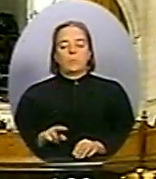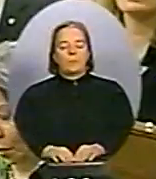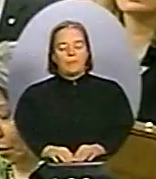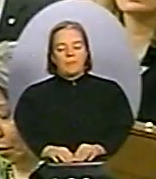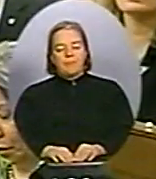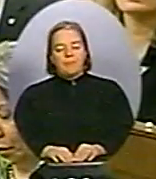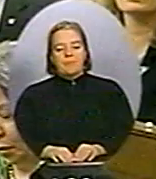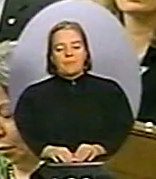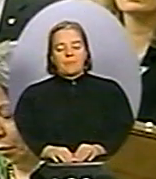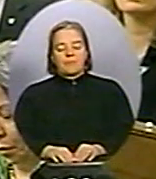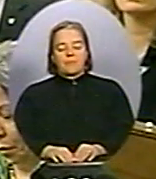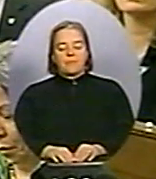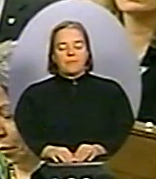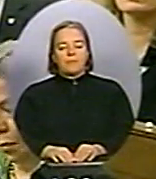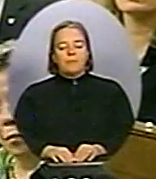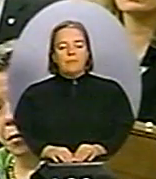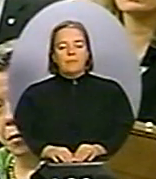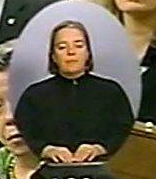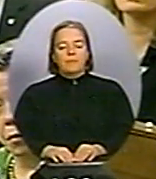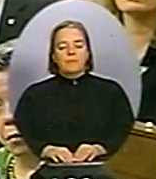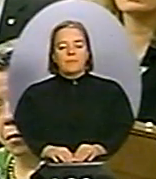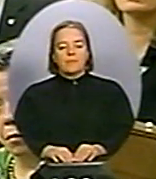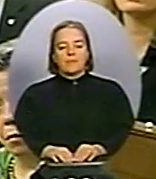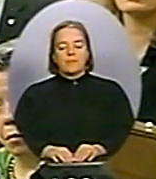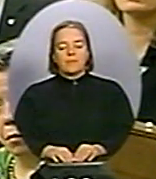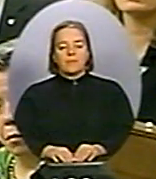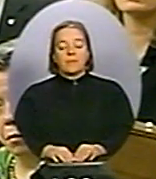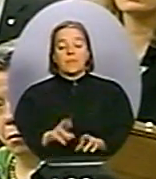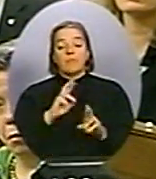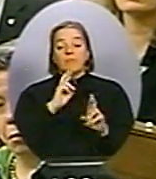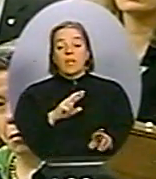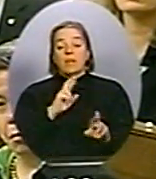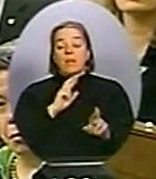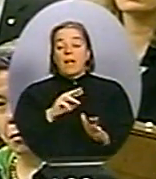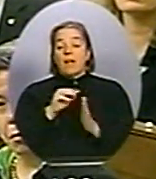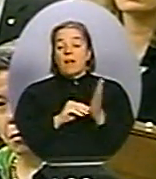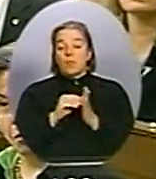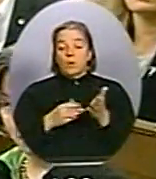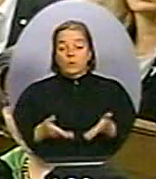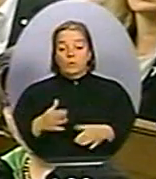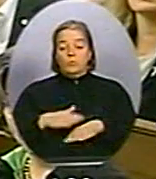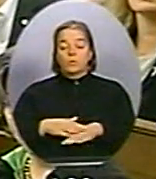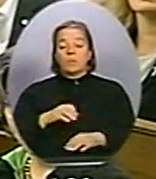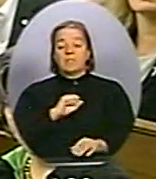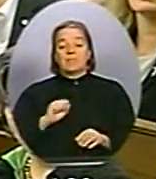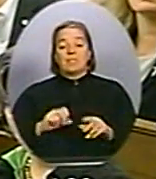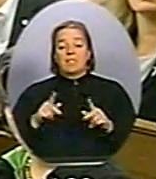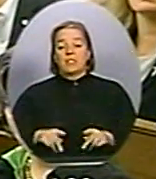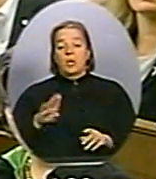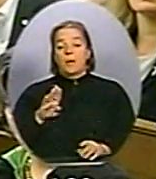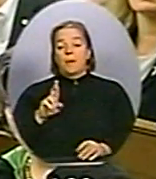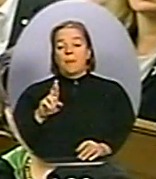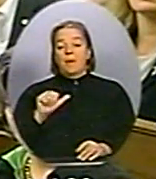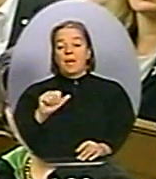Senator Brazeau, the reports today are, of course, a serious matter related to a domestic incident, and this will be dealt with by authorities through the appropriate